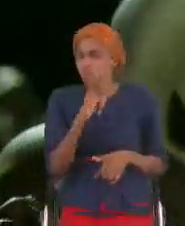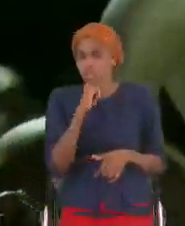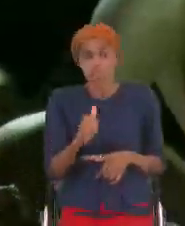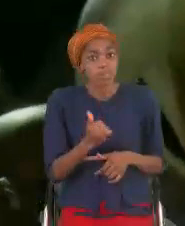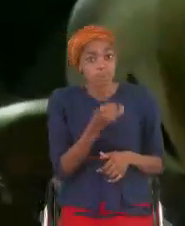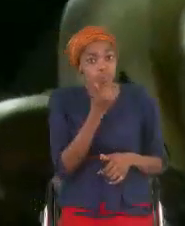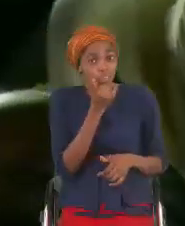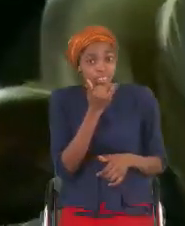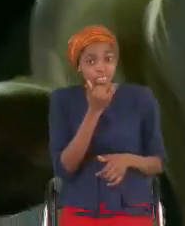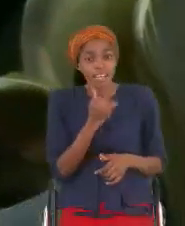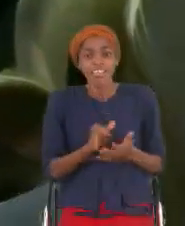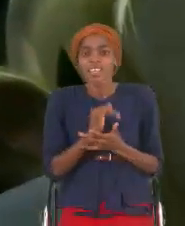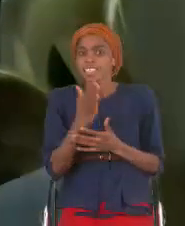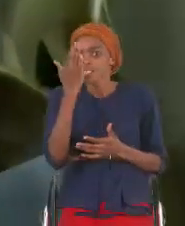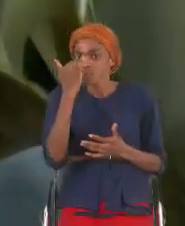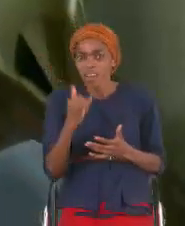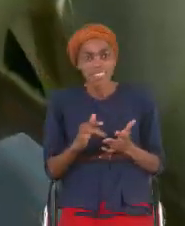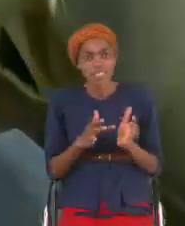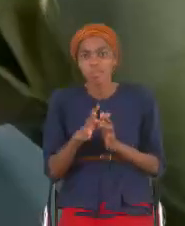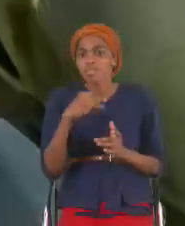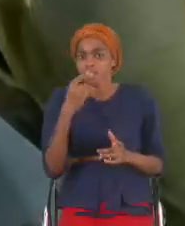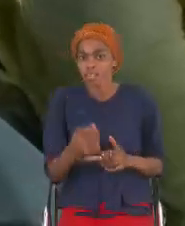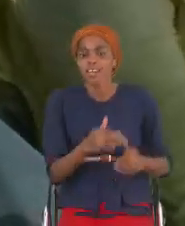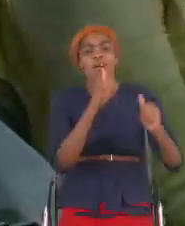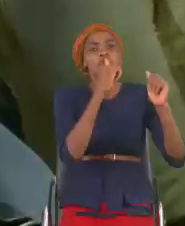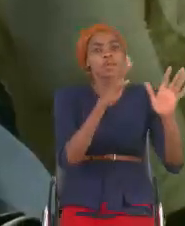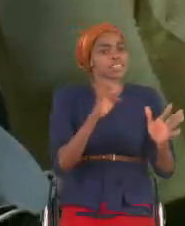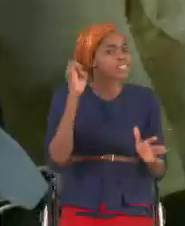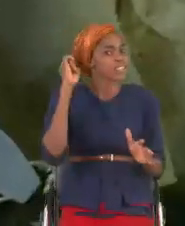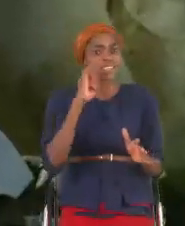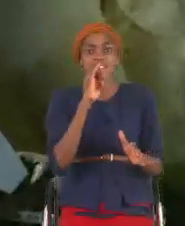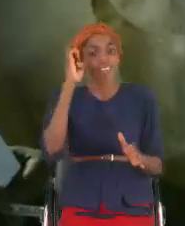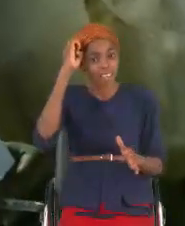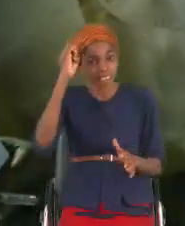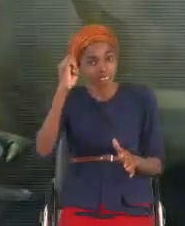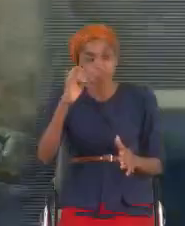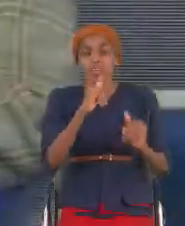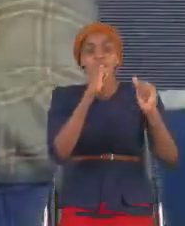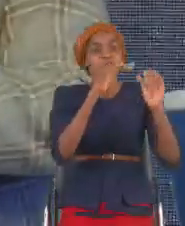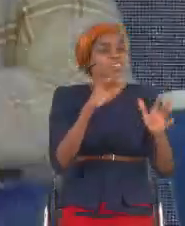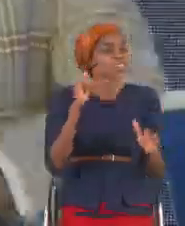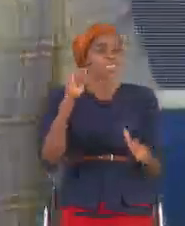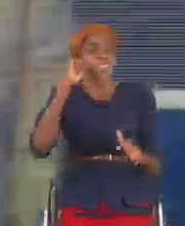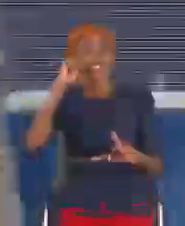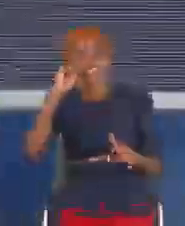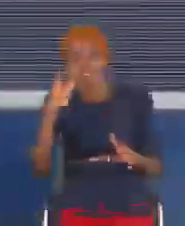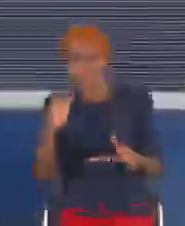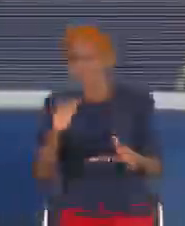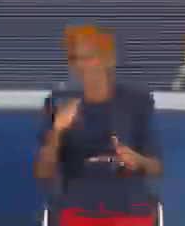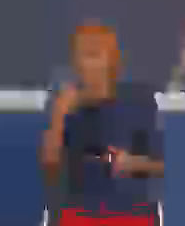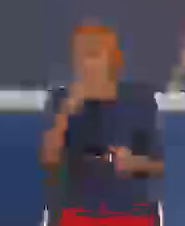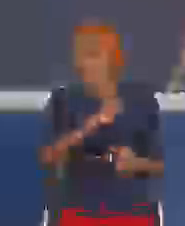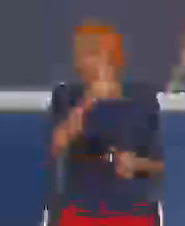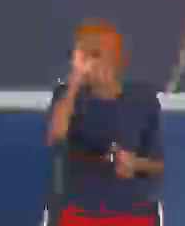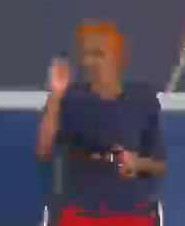offended. And that's why Jesus said, and blessed is he, and blessed is she,